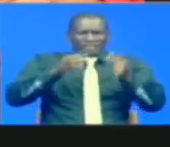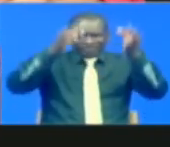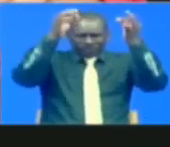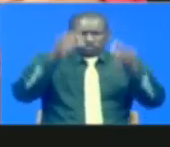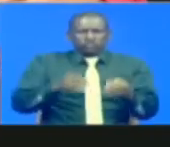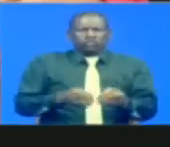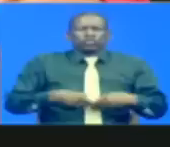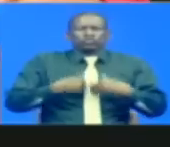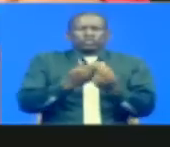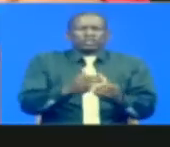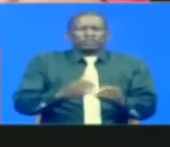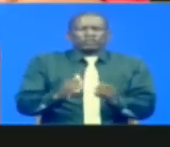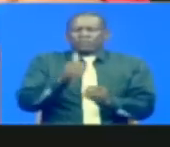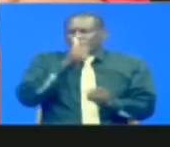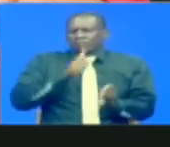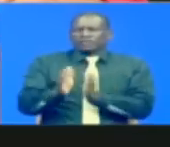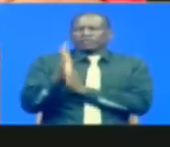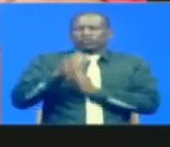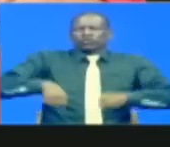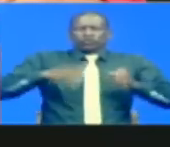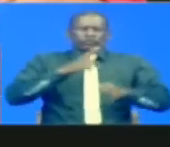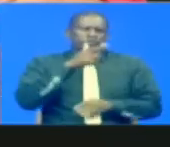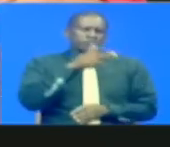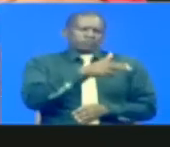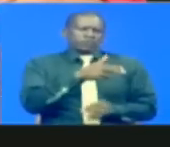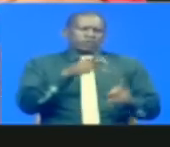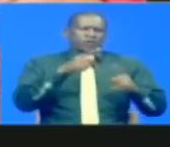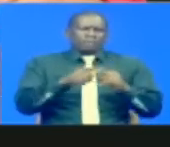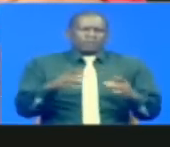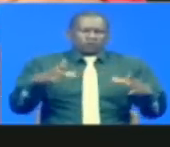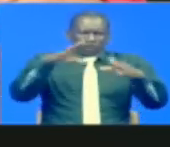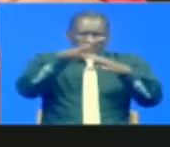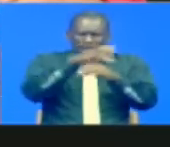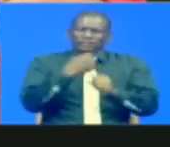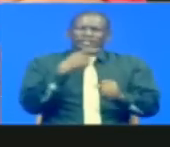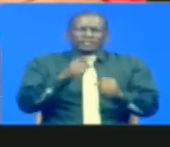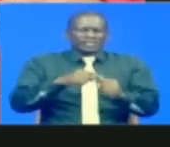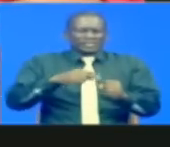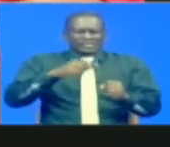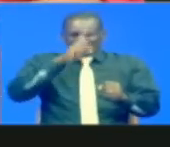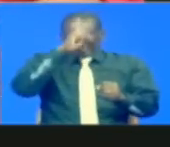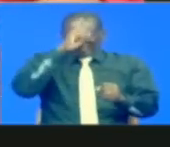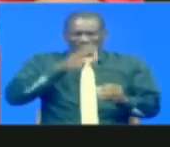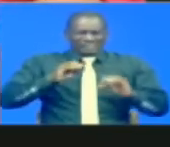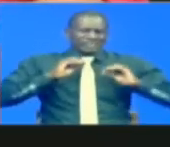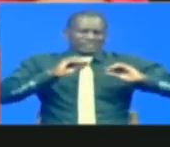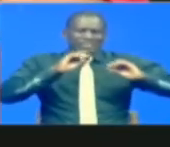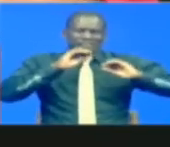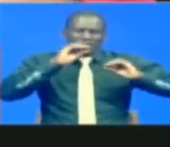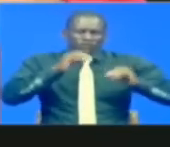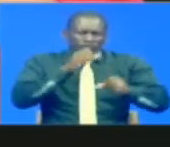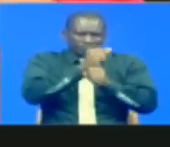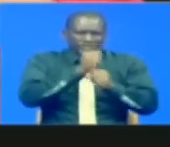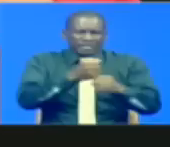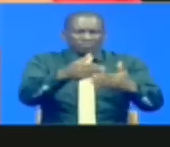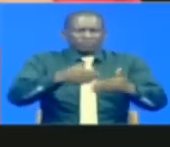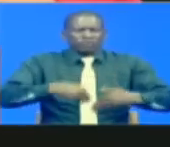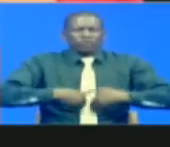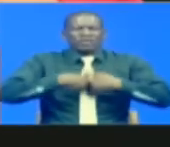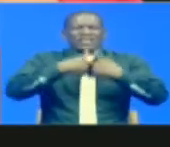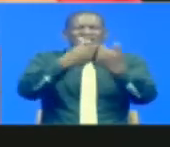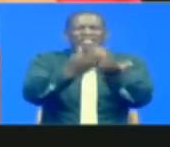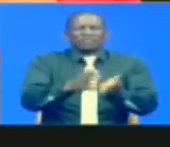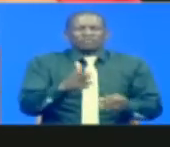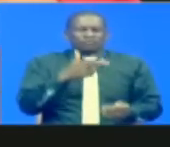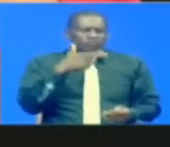time, the Private Security Authority has assured that comprehensive training will be conducted before private security guards are handed